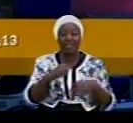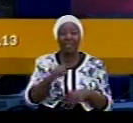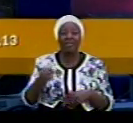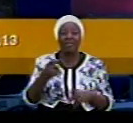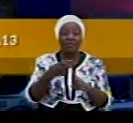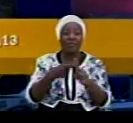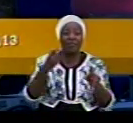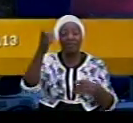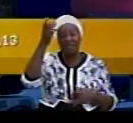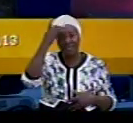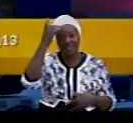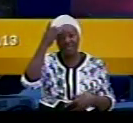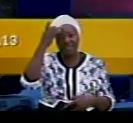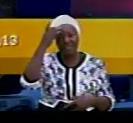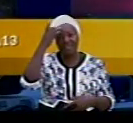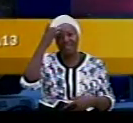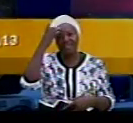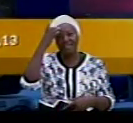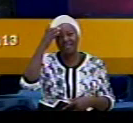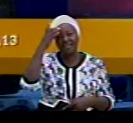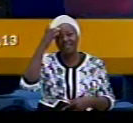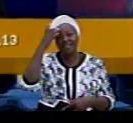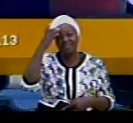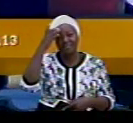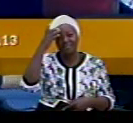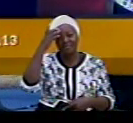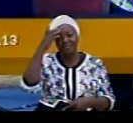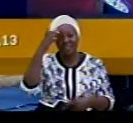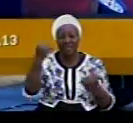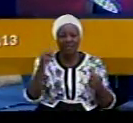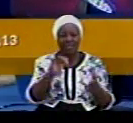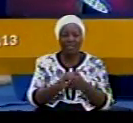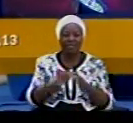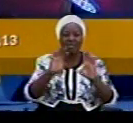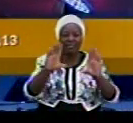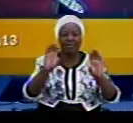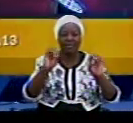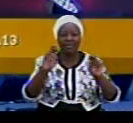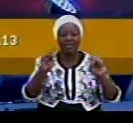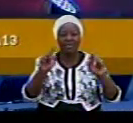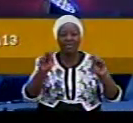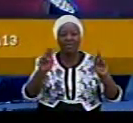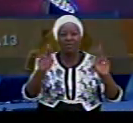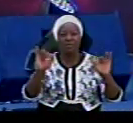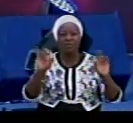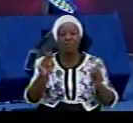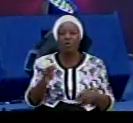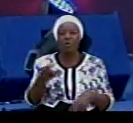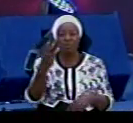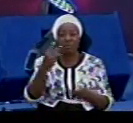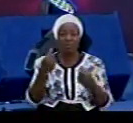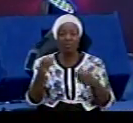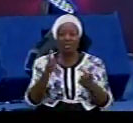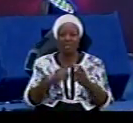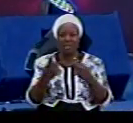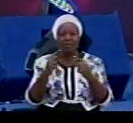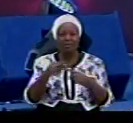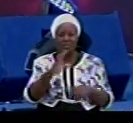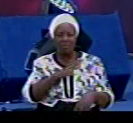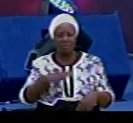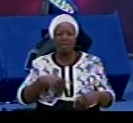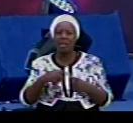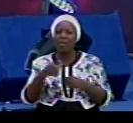from... The centurion was coming and he came to Christ. He said, my